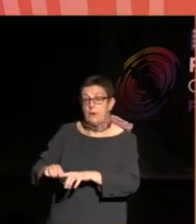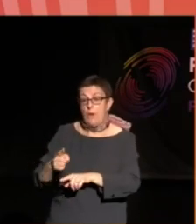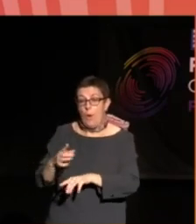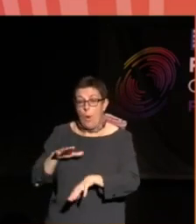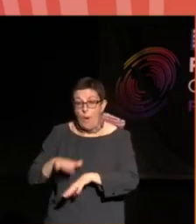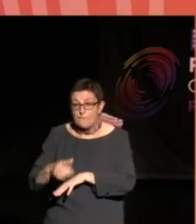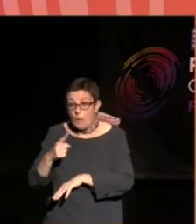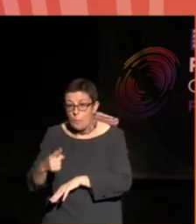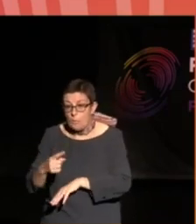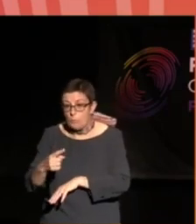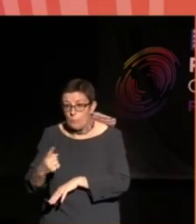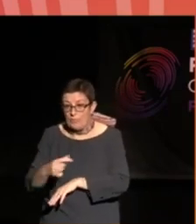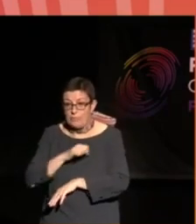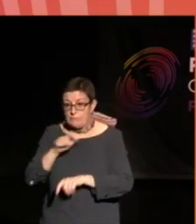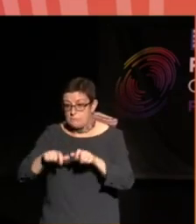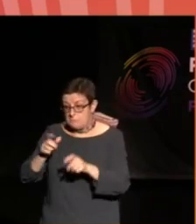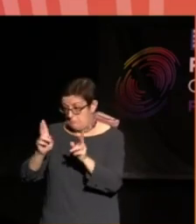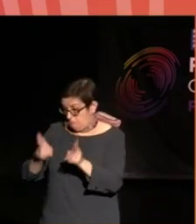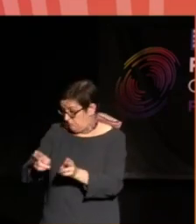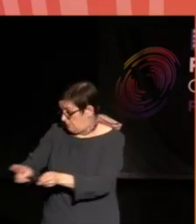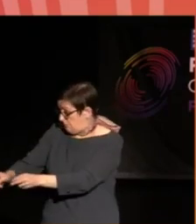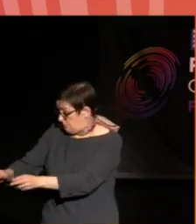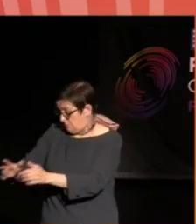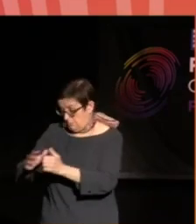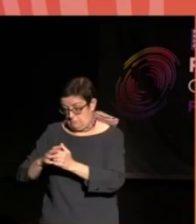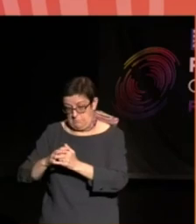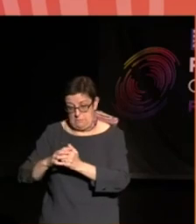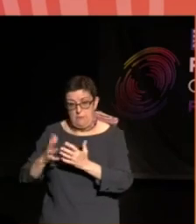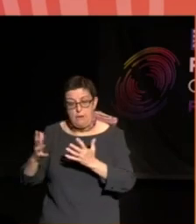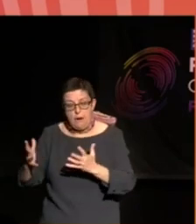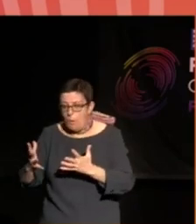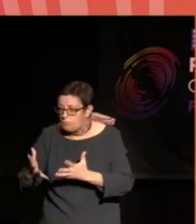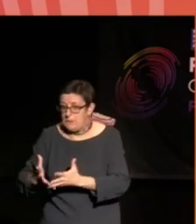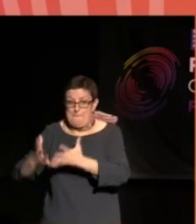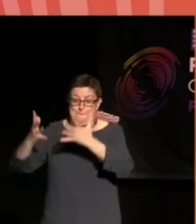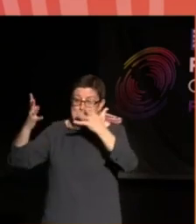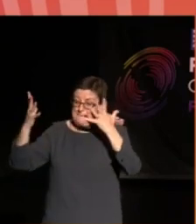on a slightly smaller scale really, really often. But because it was so huge,